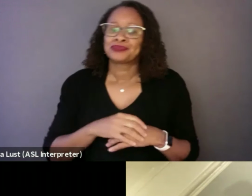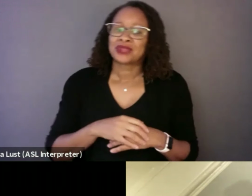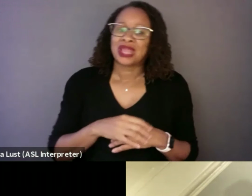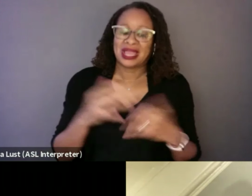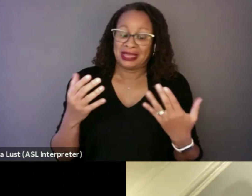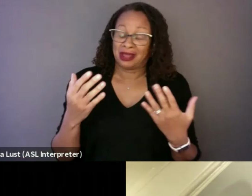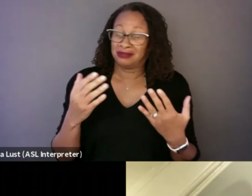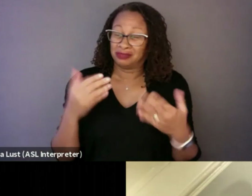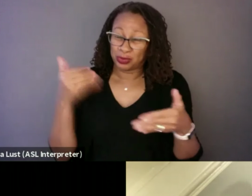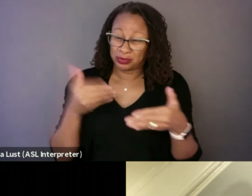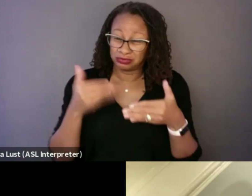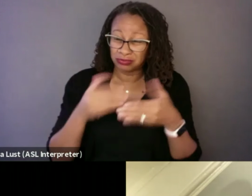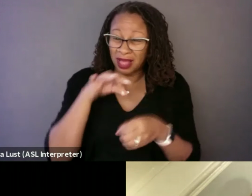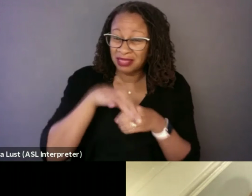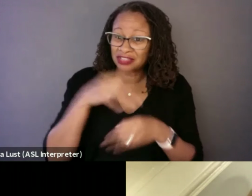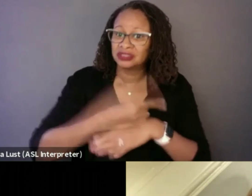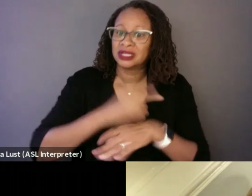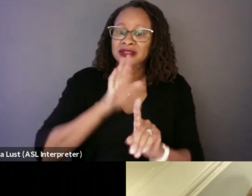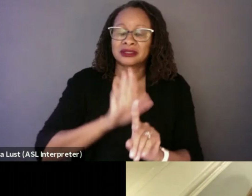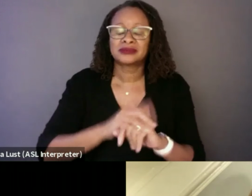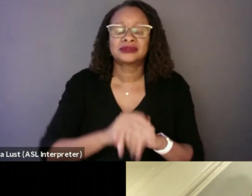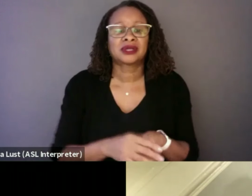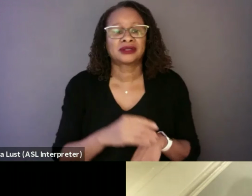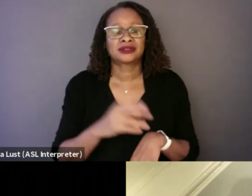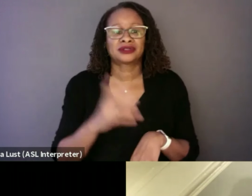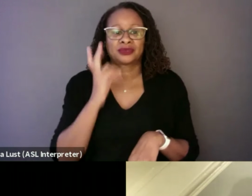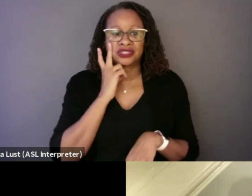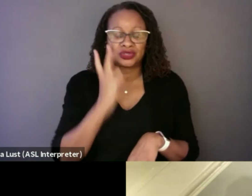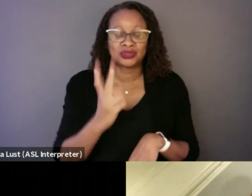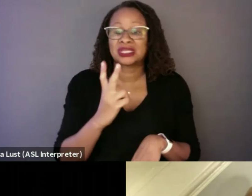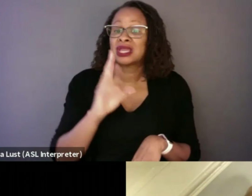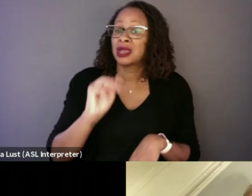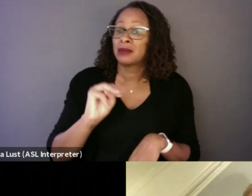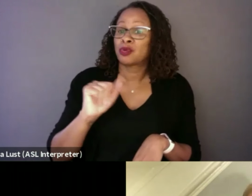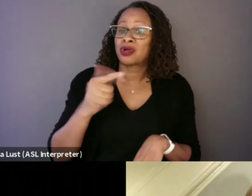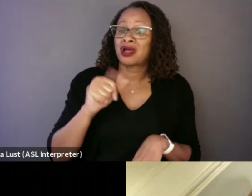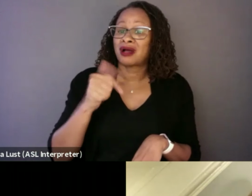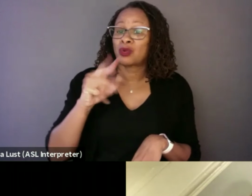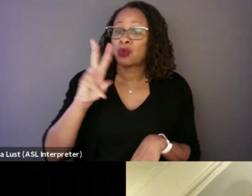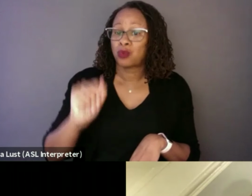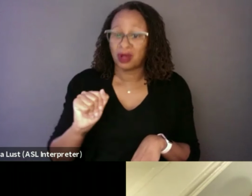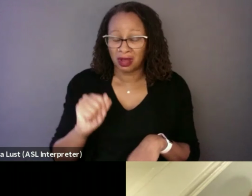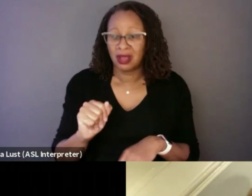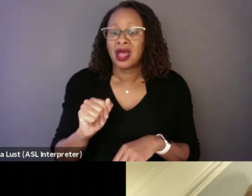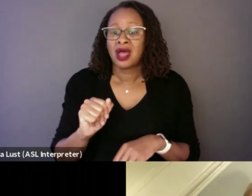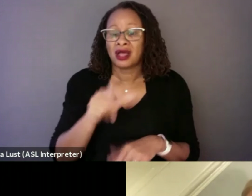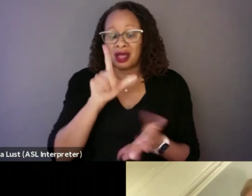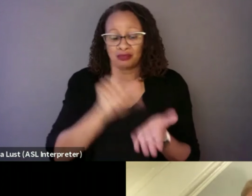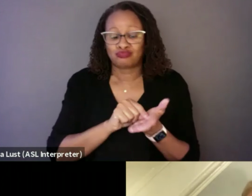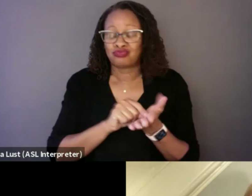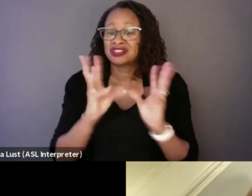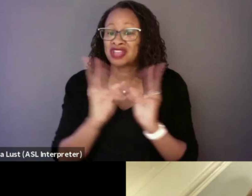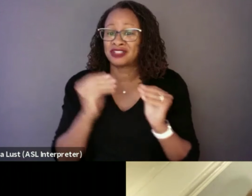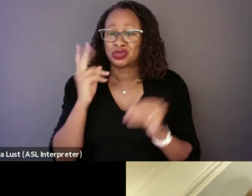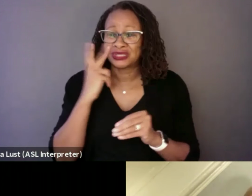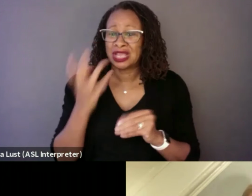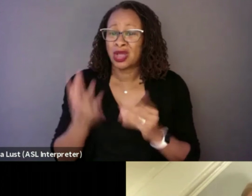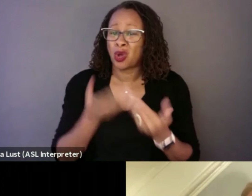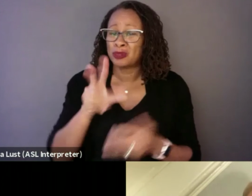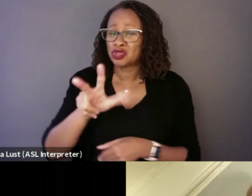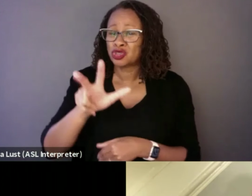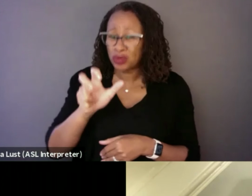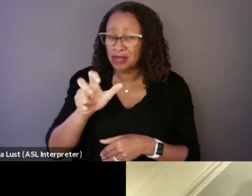day itself, I think you could see at Mugabe's press conference, there's maybe 300 microphones on the table, Almost burying the former